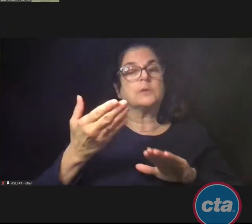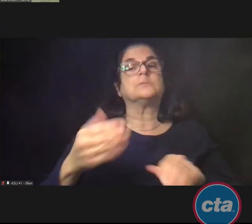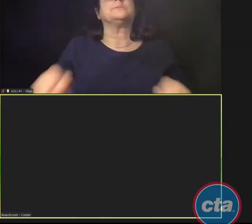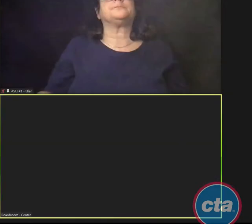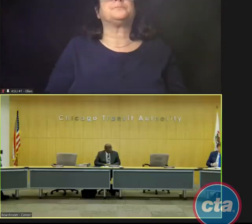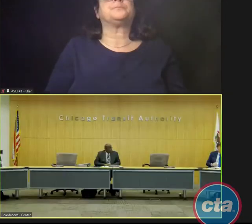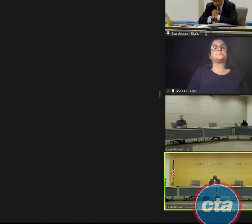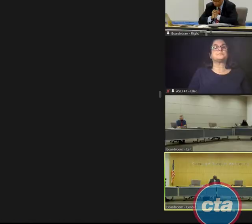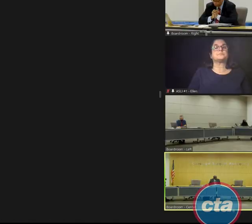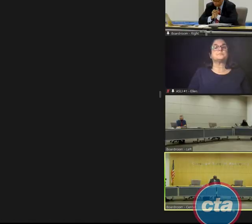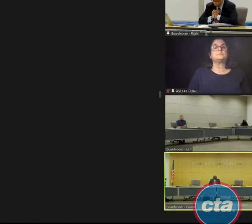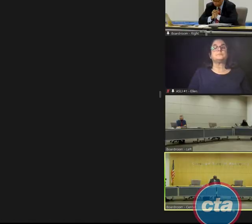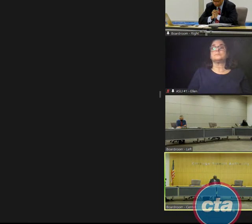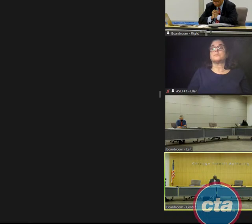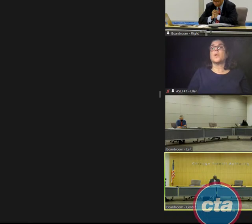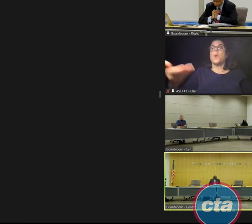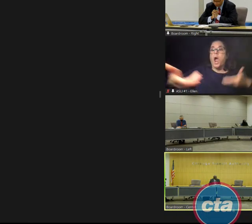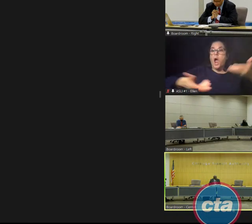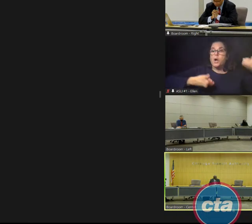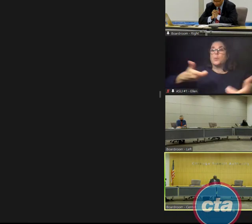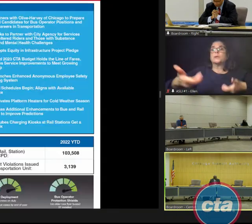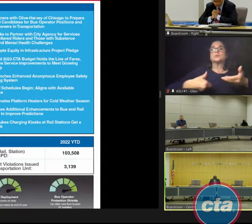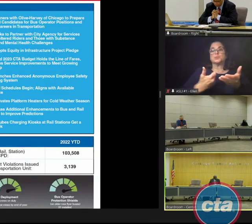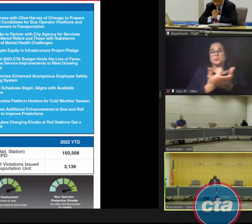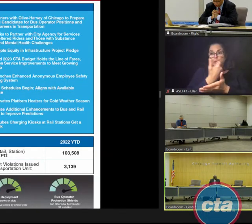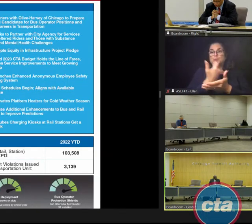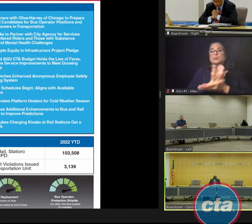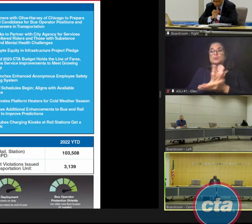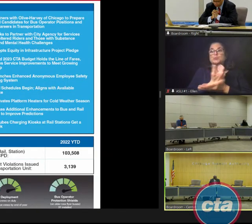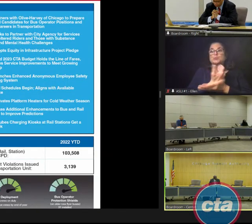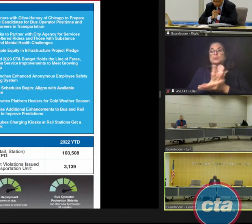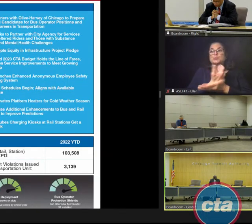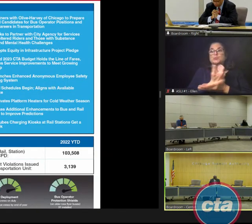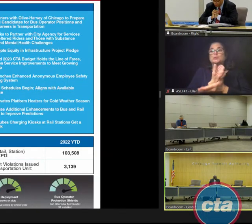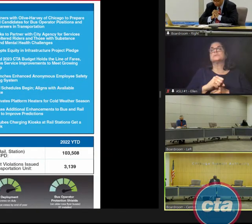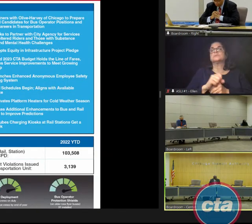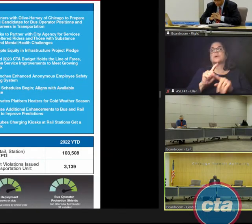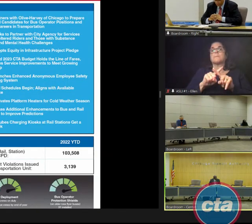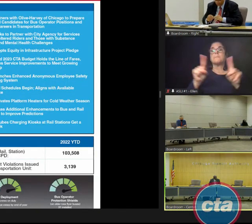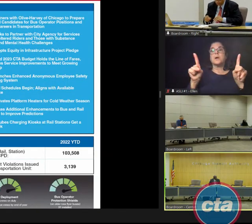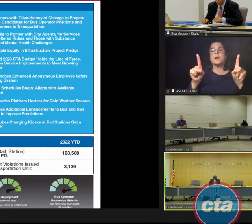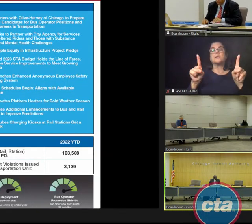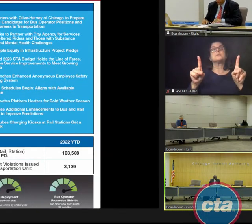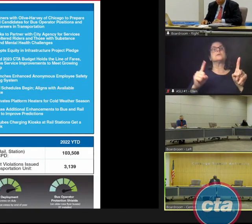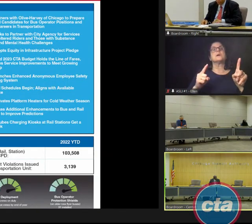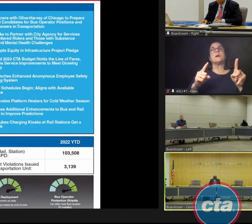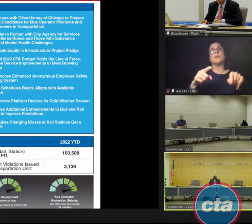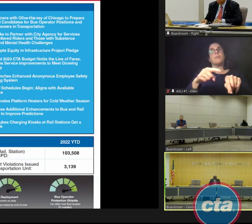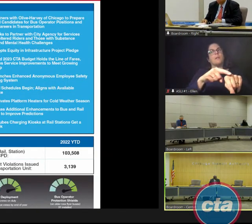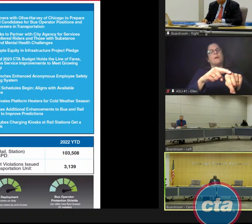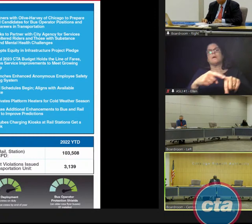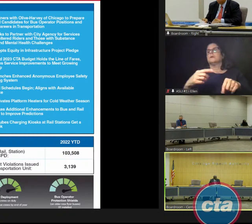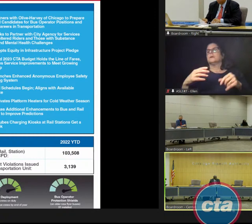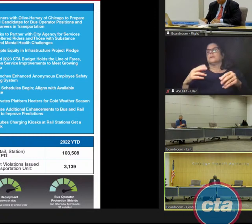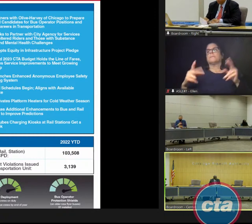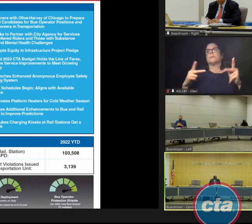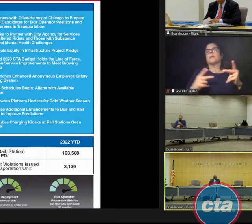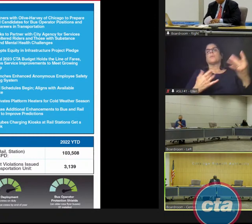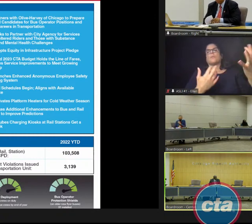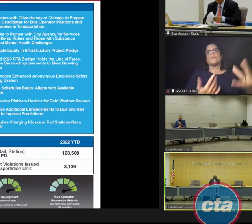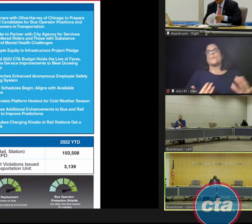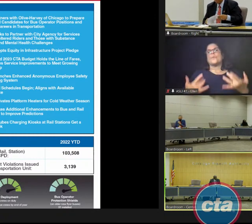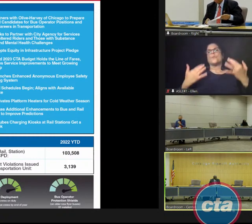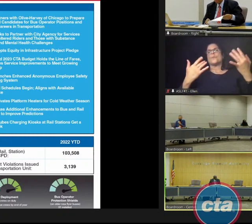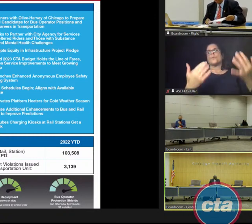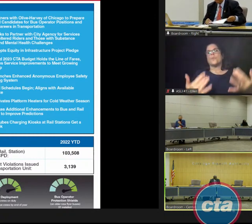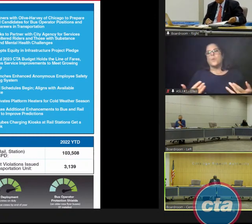more employees aboard each week, we must also ensure that we are reducing long wait times and inconsistent rail service as